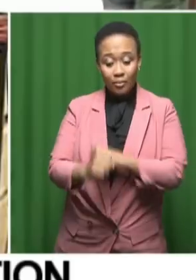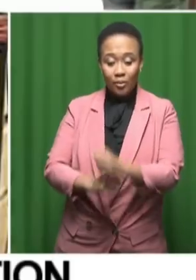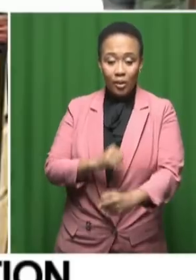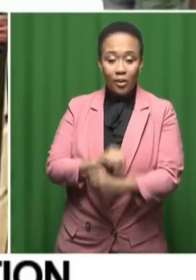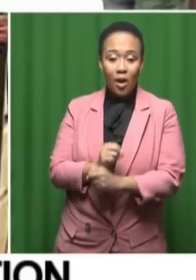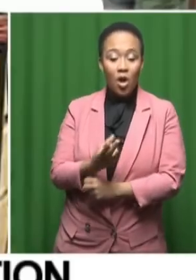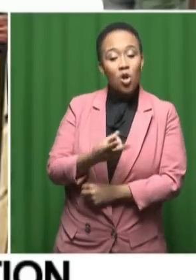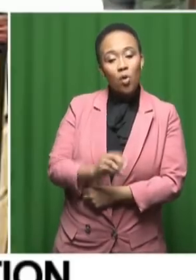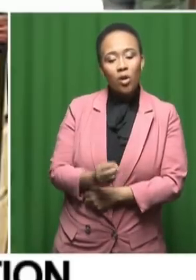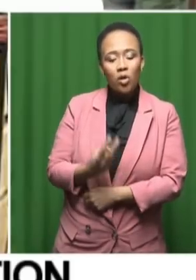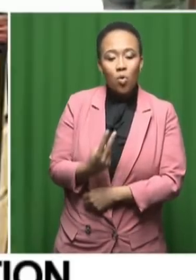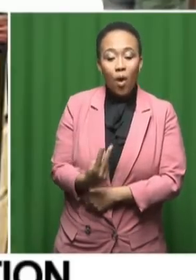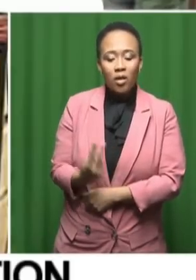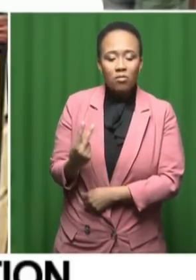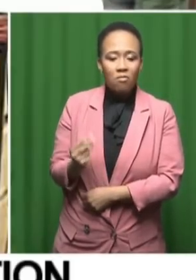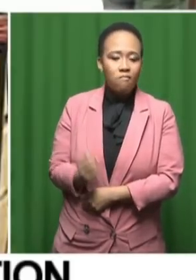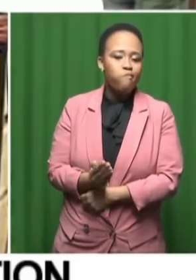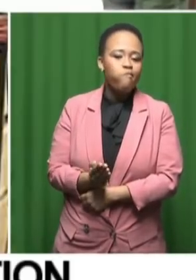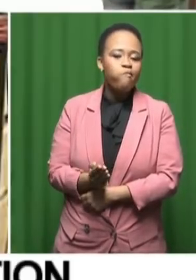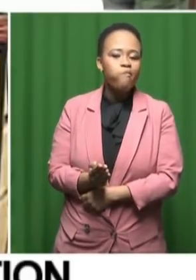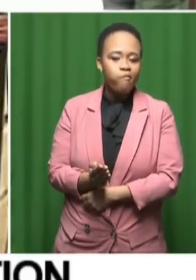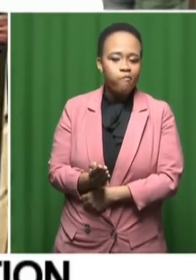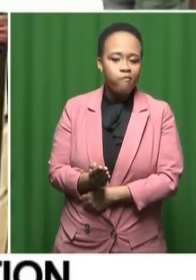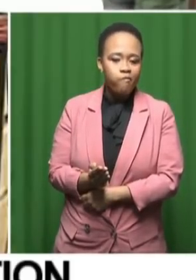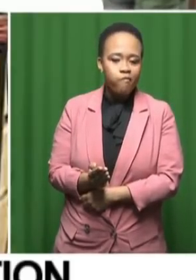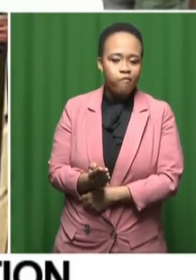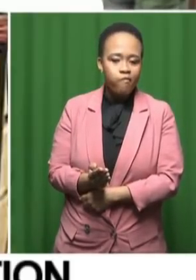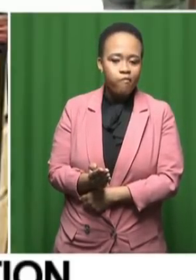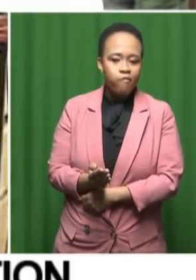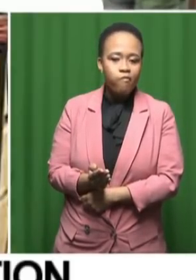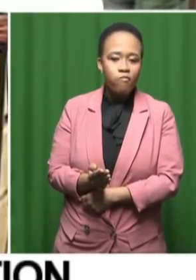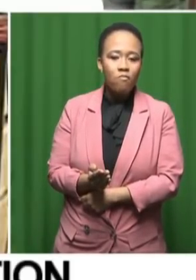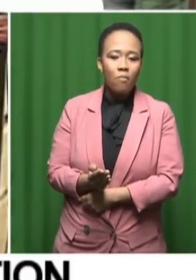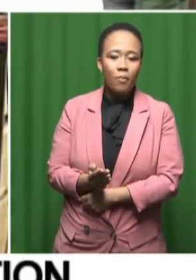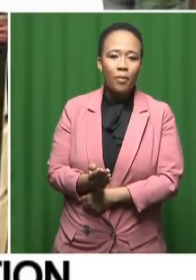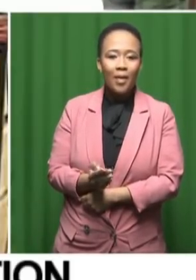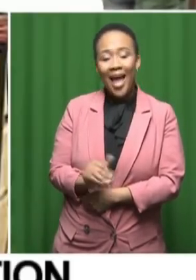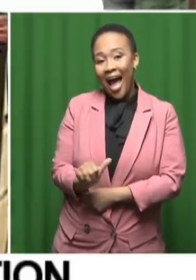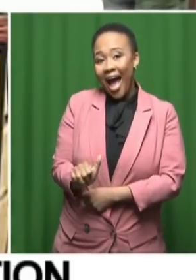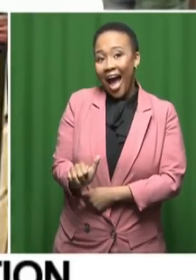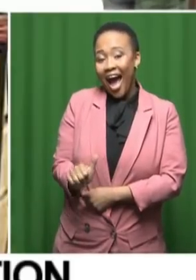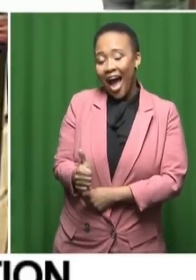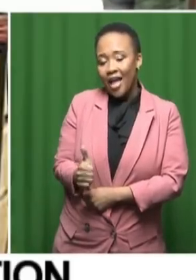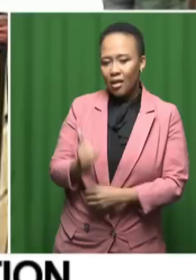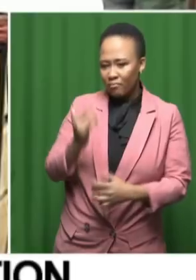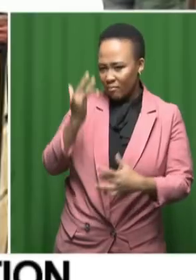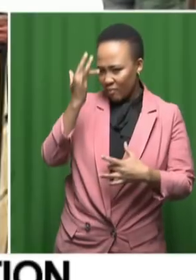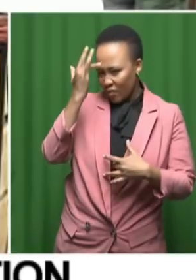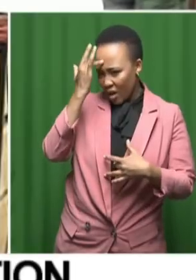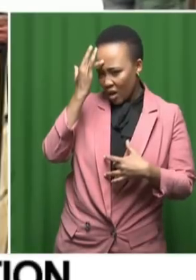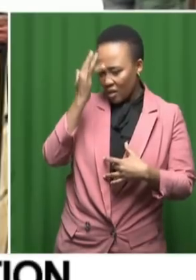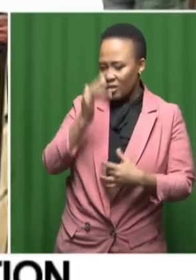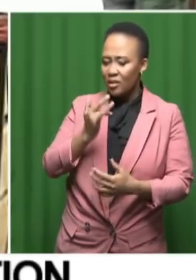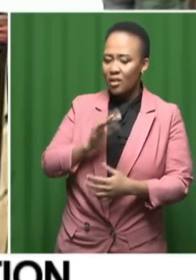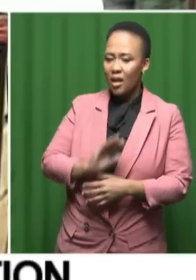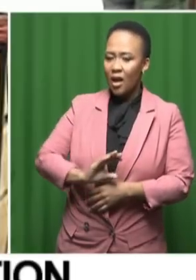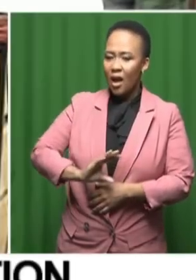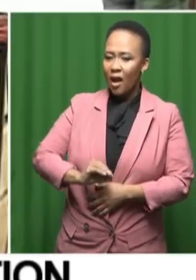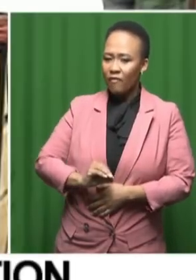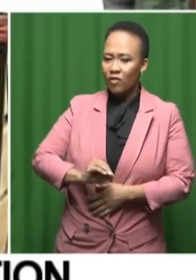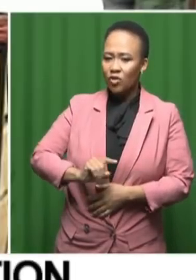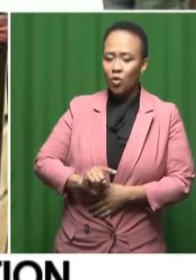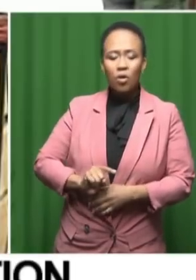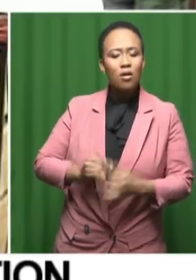2022, It is not allowed another variant to be developed, which means the virus